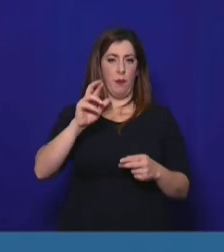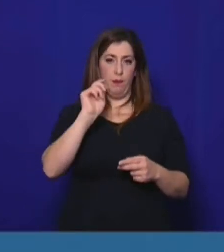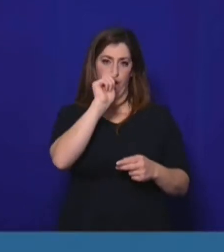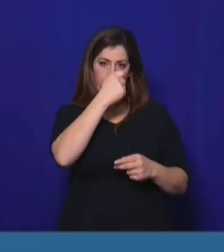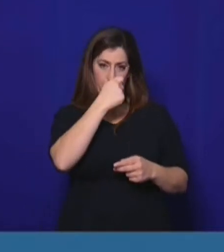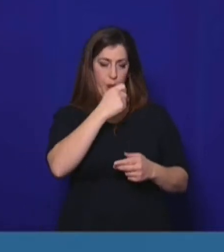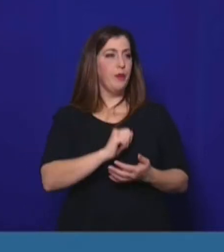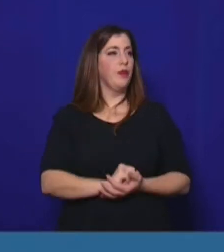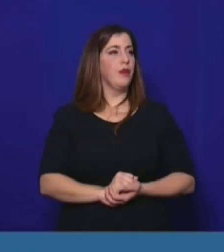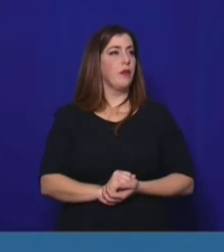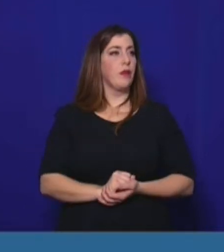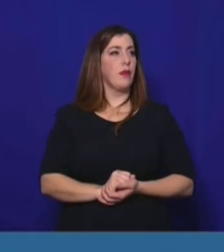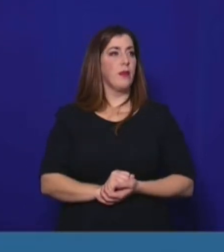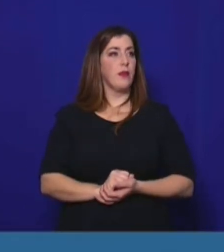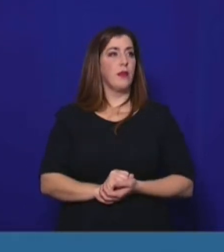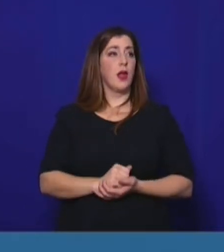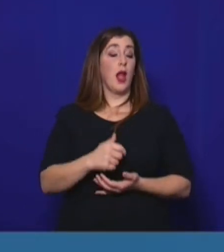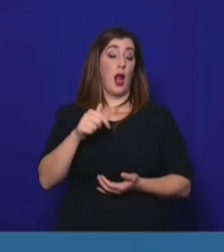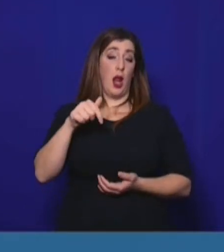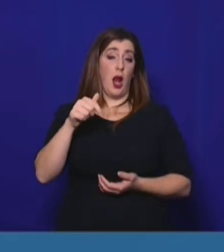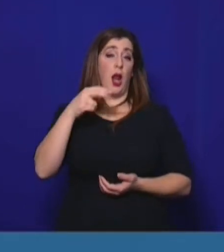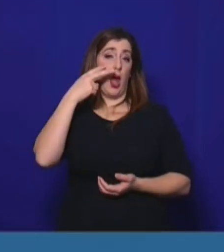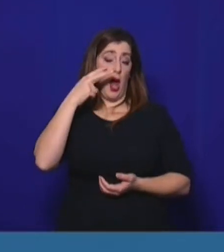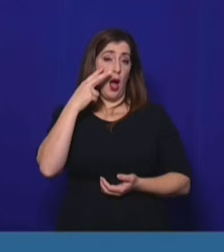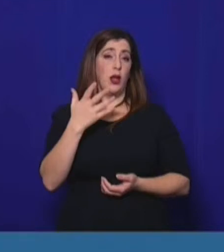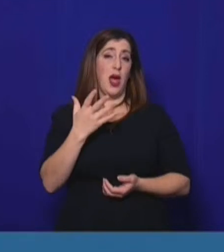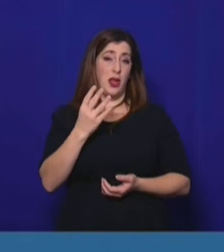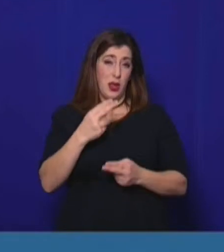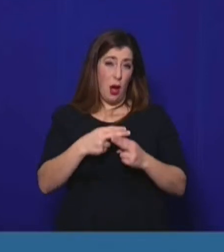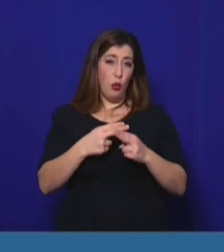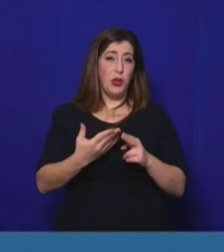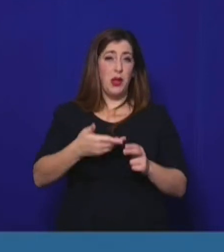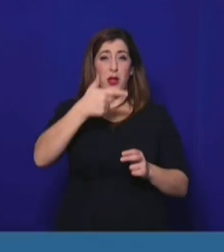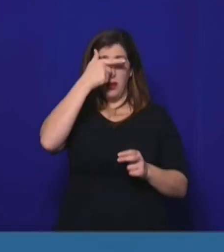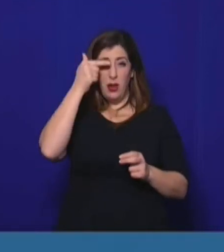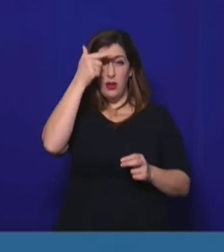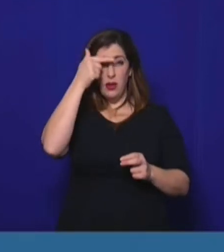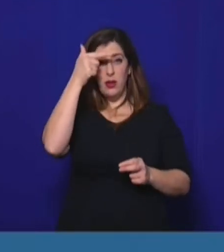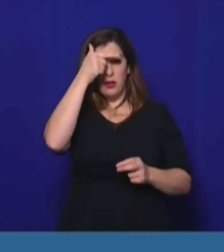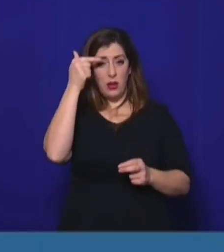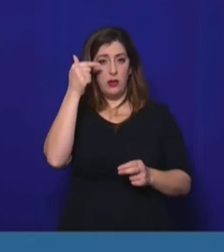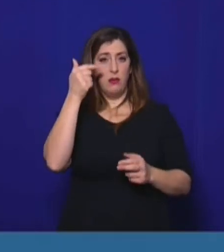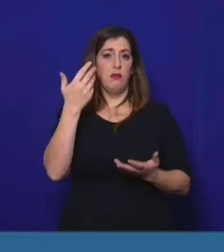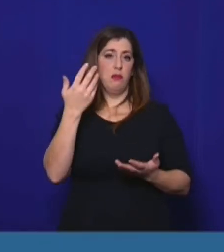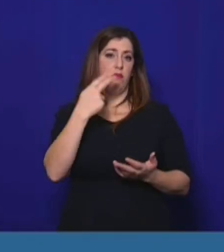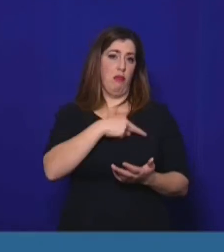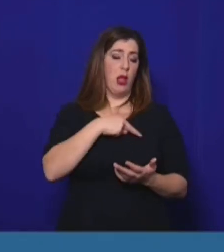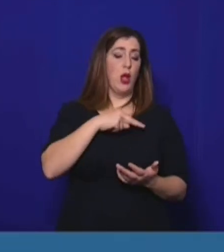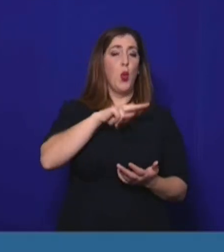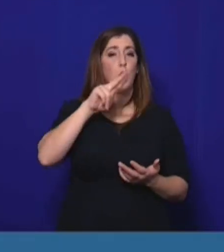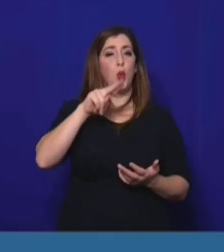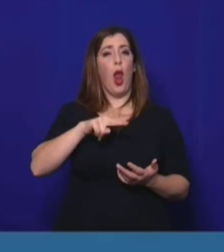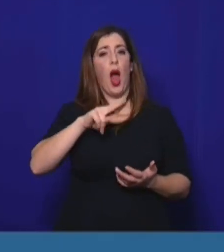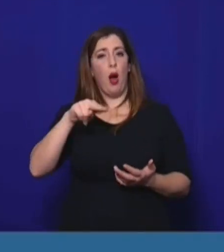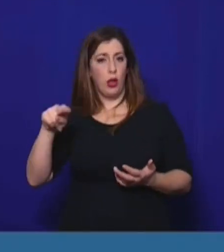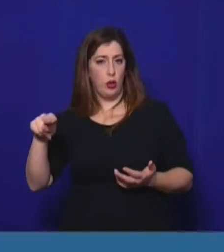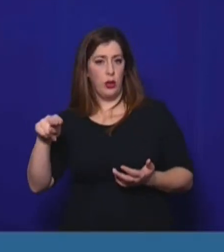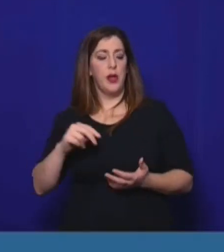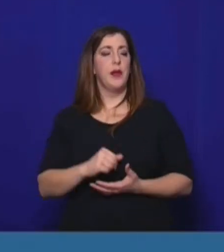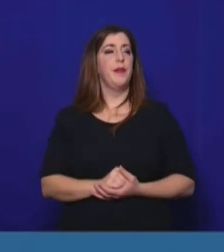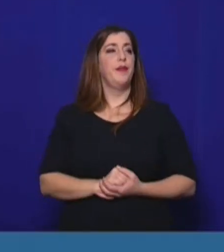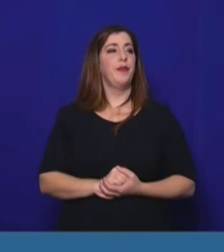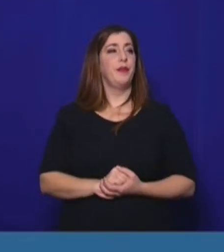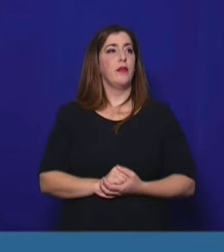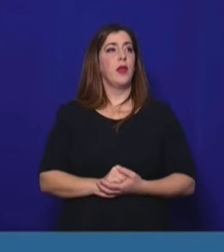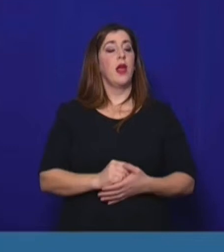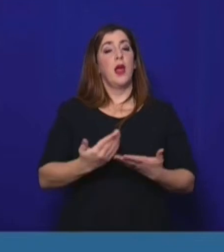taraw in-numri huma sostanzjali ta' testijiet li propju aħna qegħdin nagħmlu kemm Malta u kif ukoll Għawdex. Dejjem infakkarkom fil-mezzi